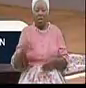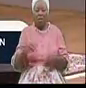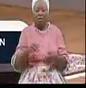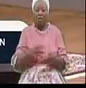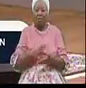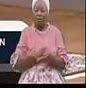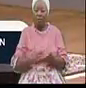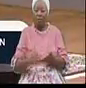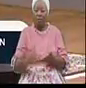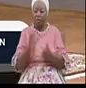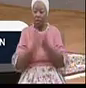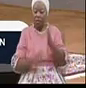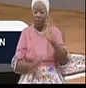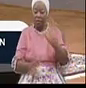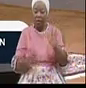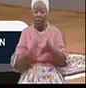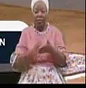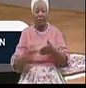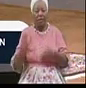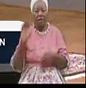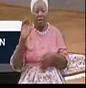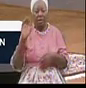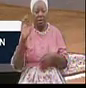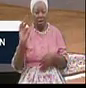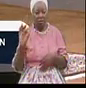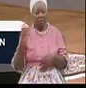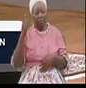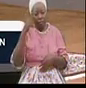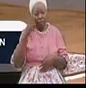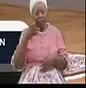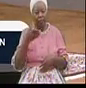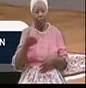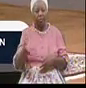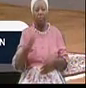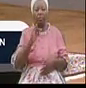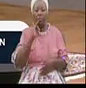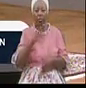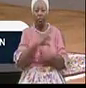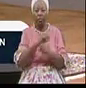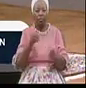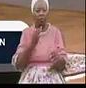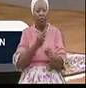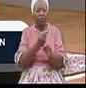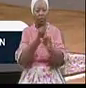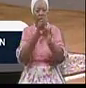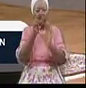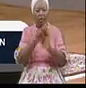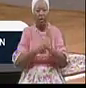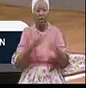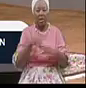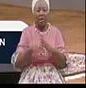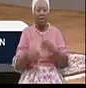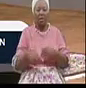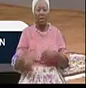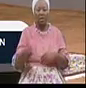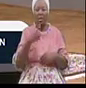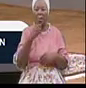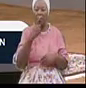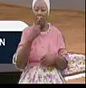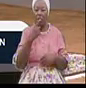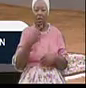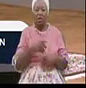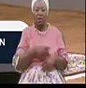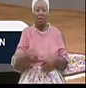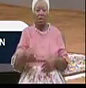verse 9, for there is no faithfulness in their mouth. Their